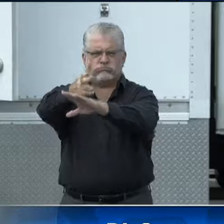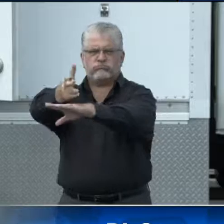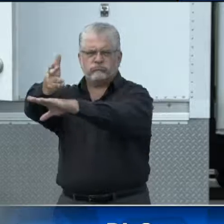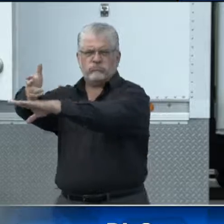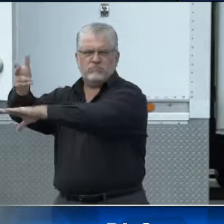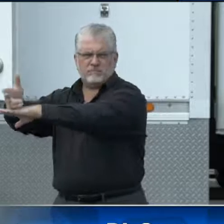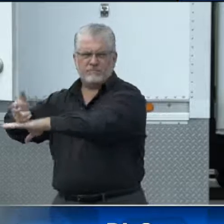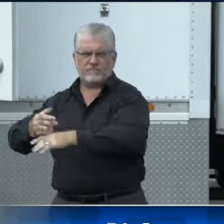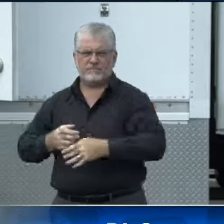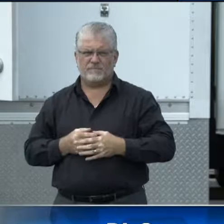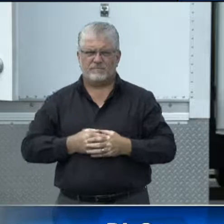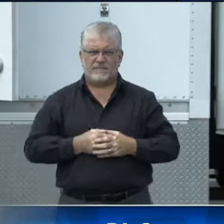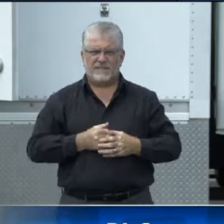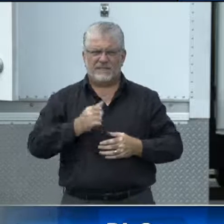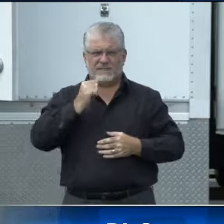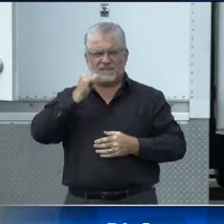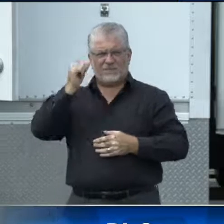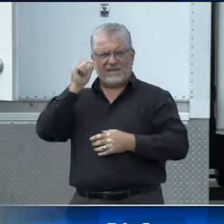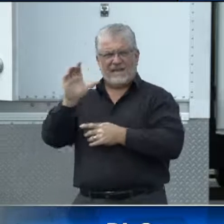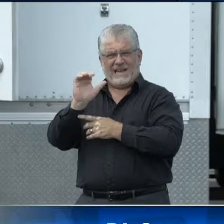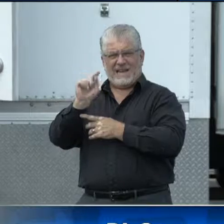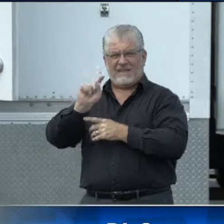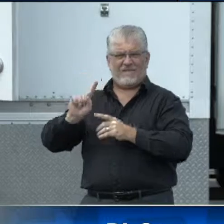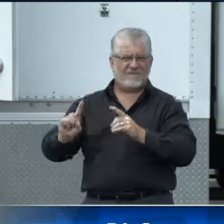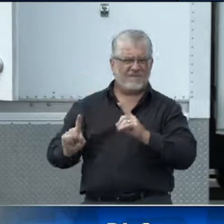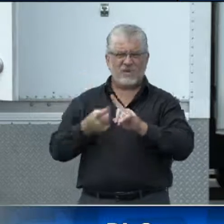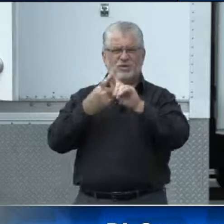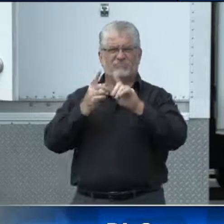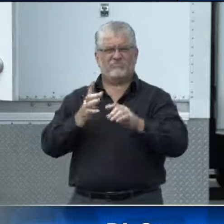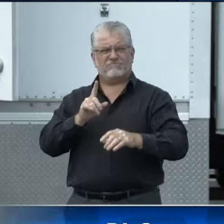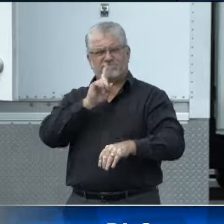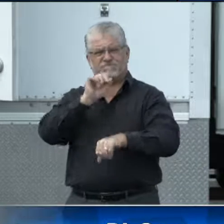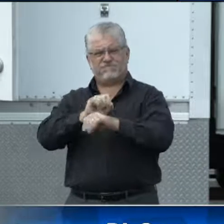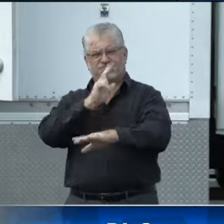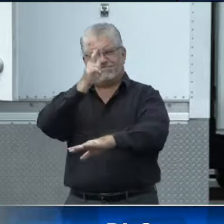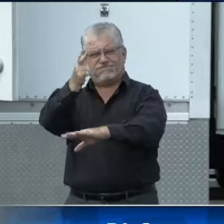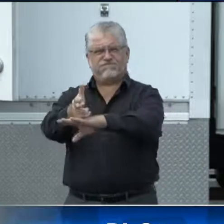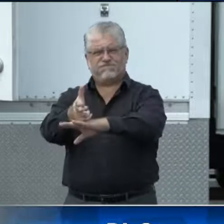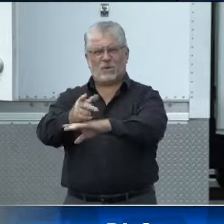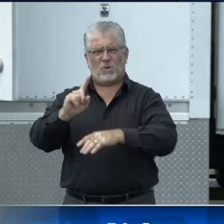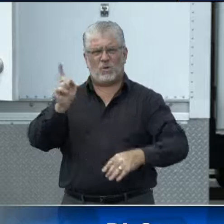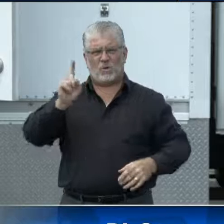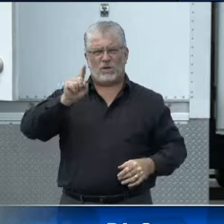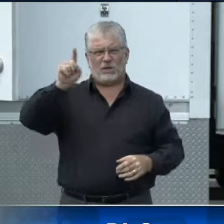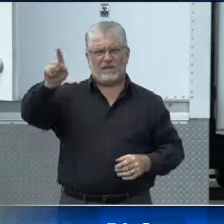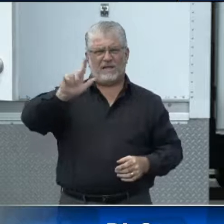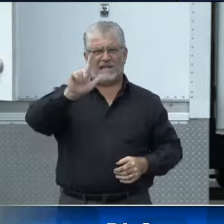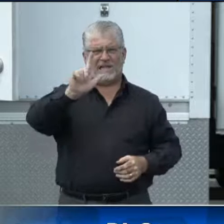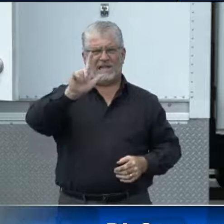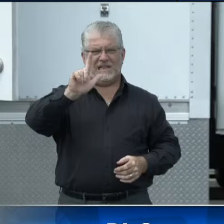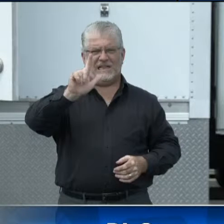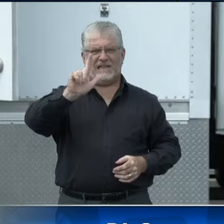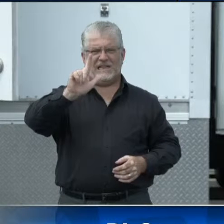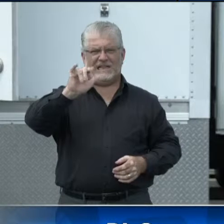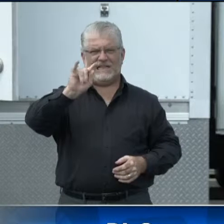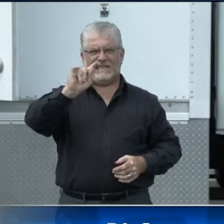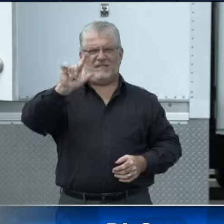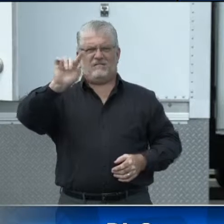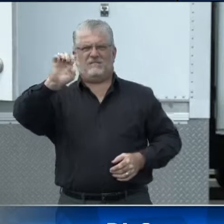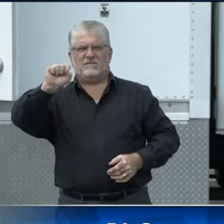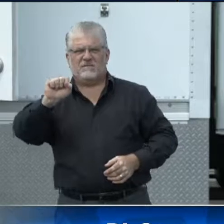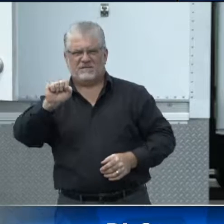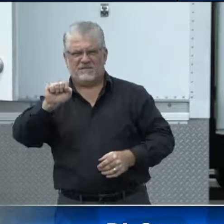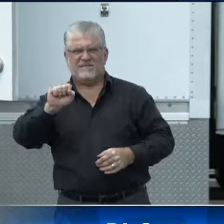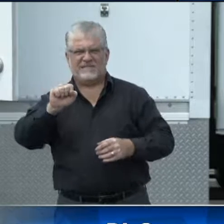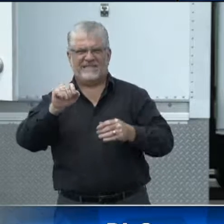made her first official stop in Littlestown, Pennsylvania, visiting the local Y, and will continue on to